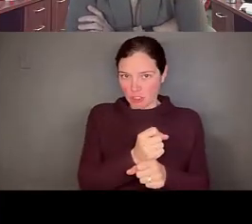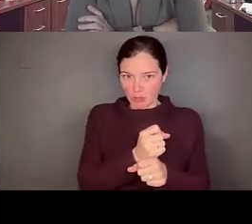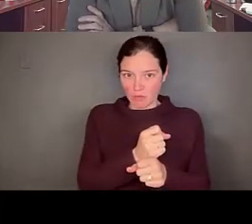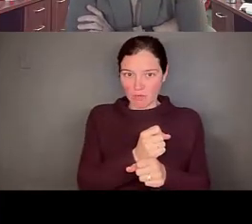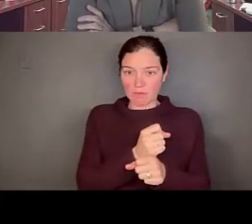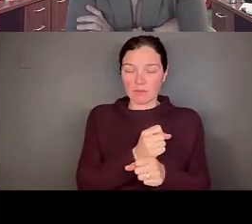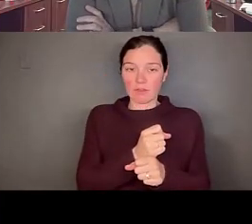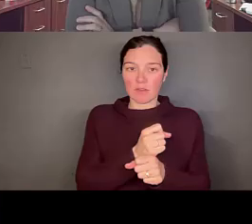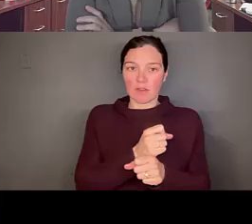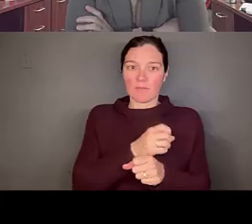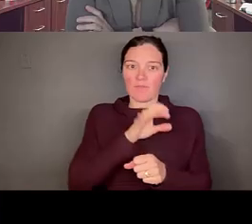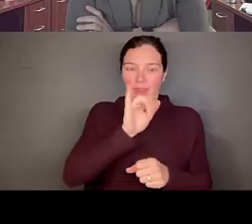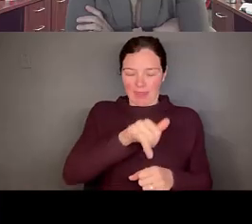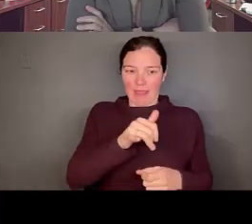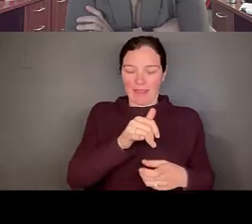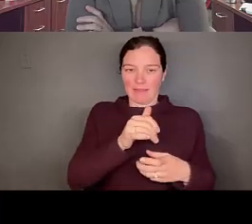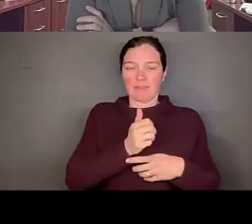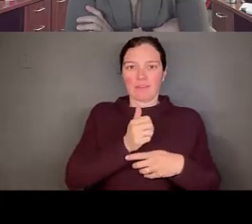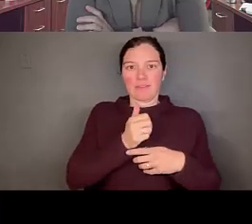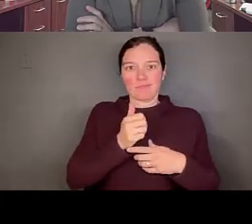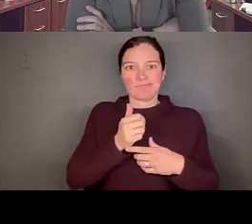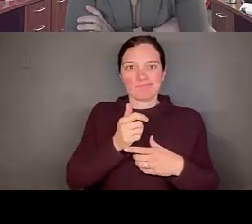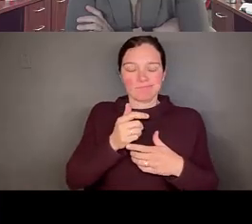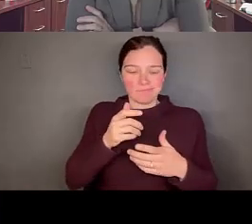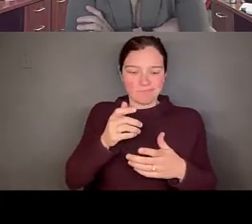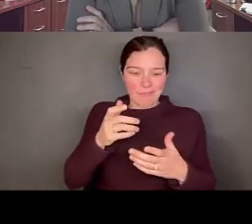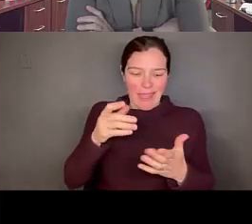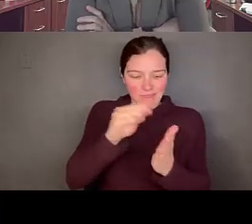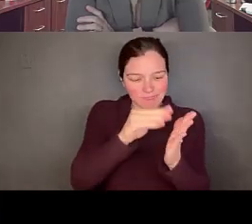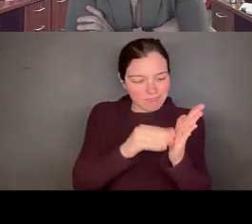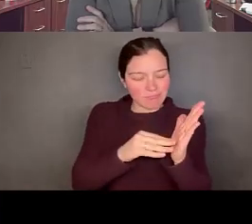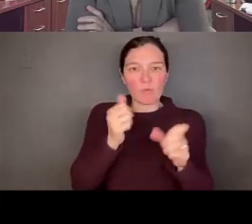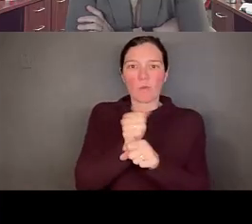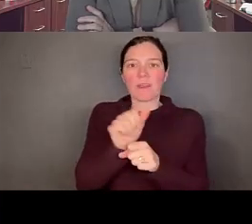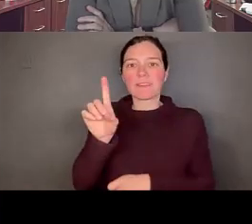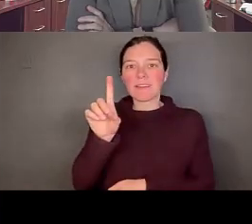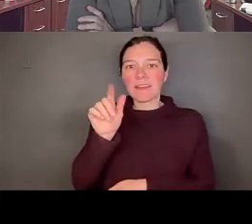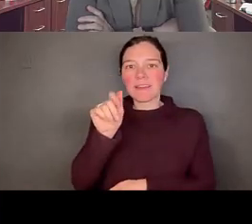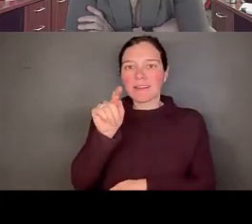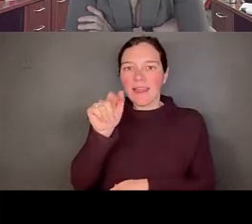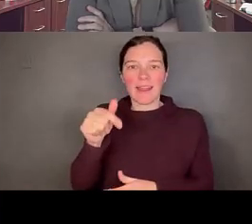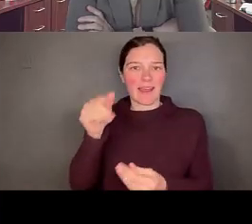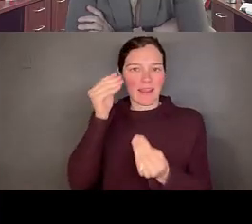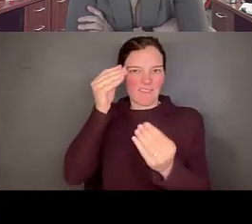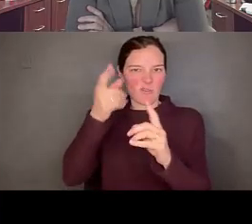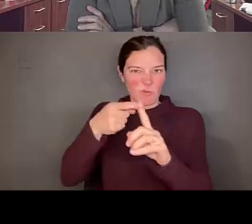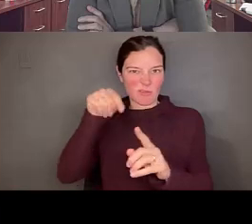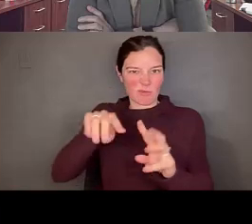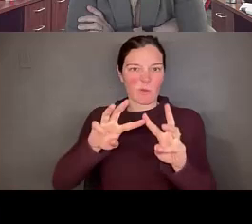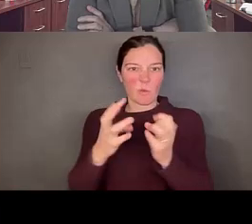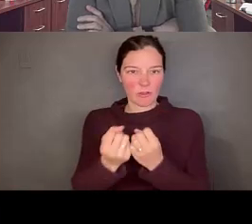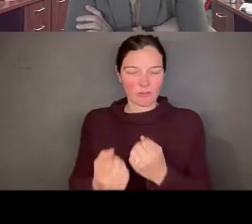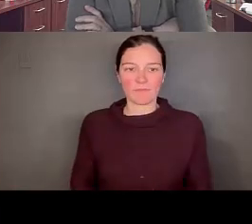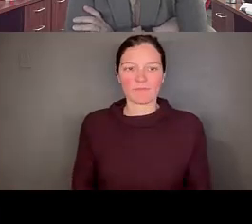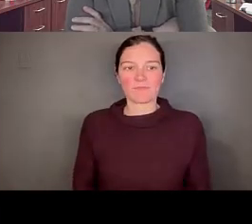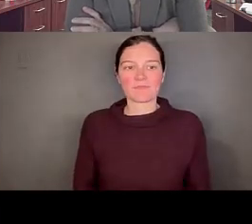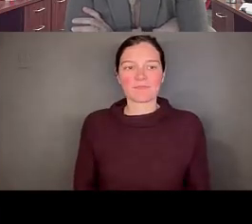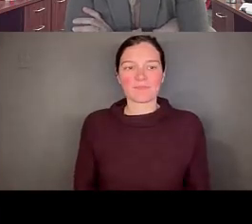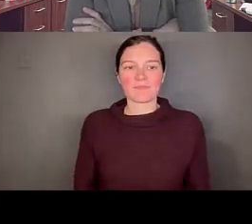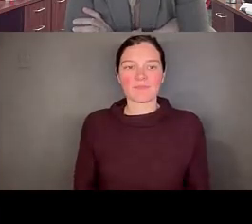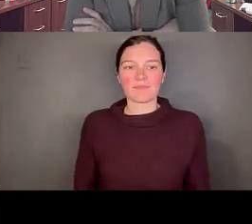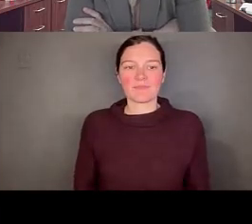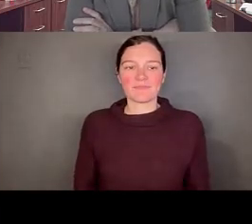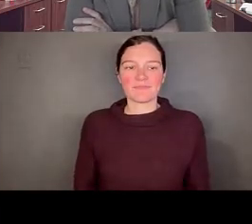are fueling the data and the information shared in this webinar. Let's go to the next slide. And we